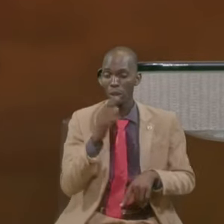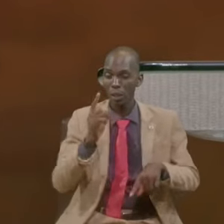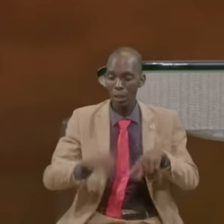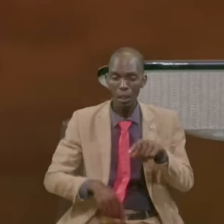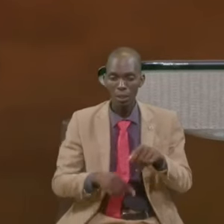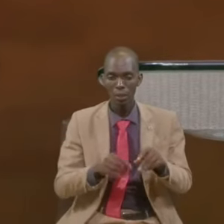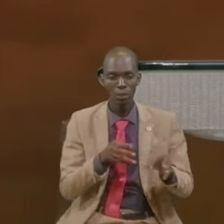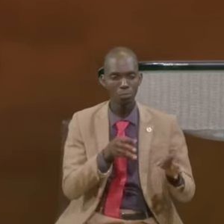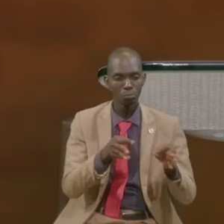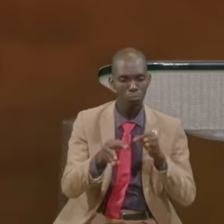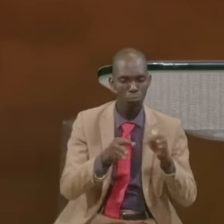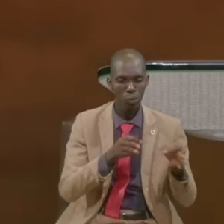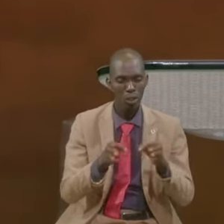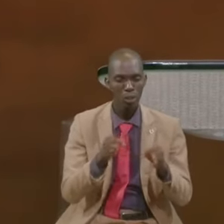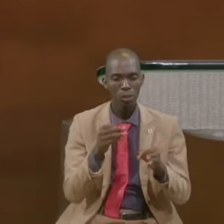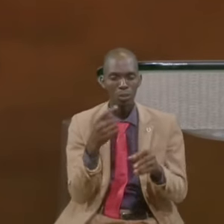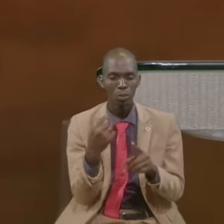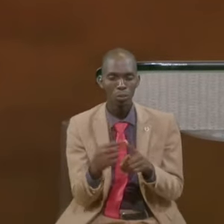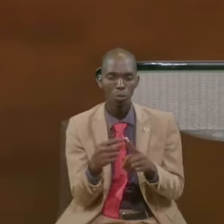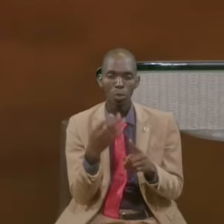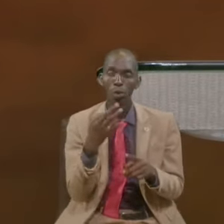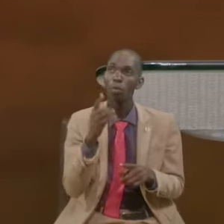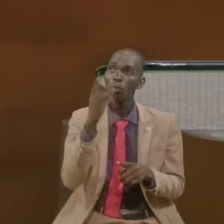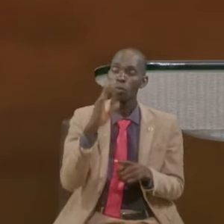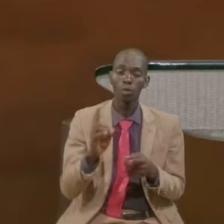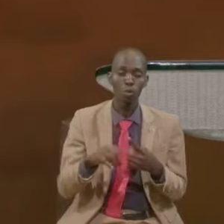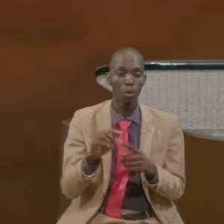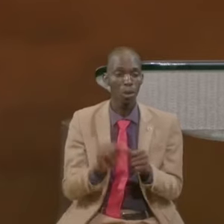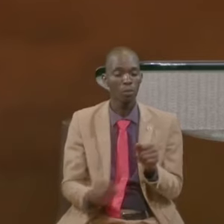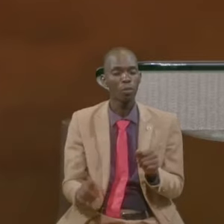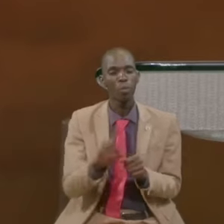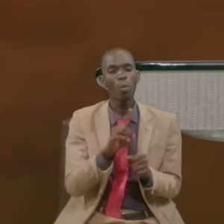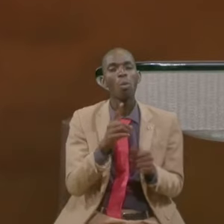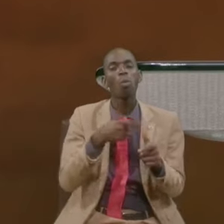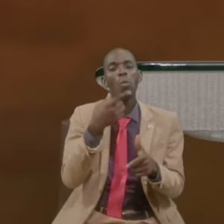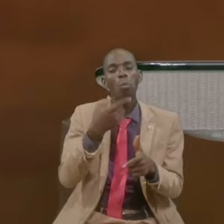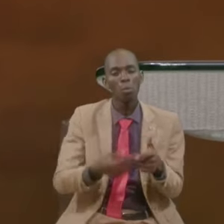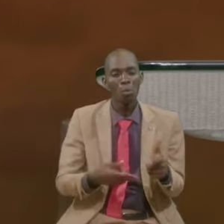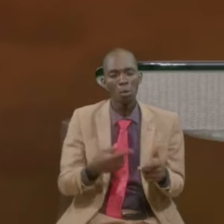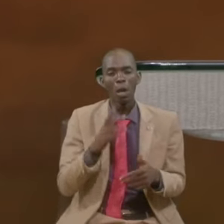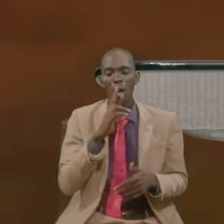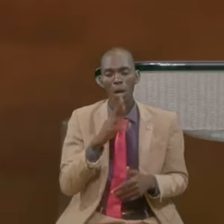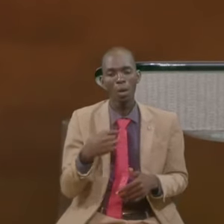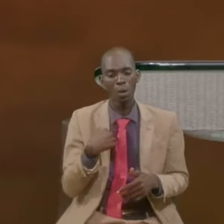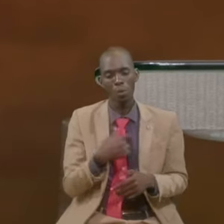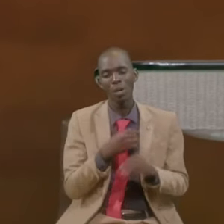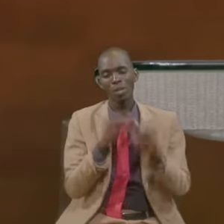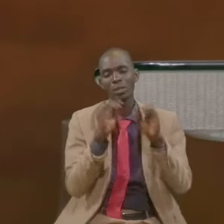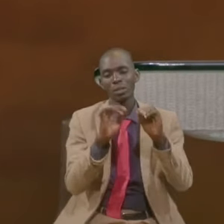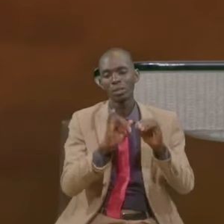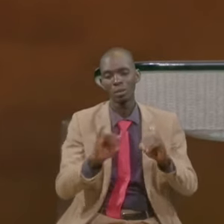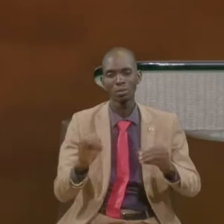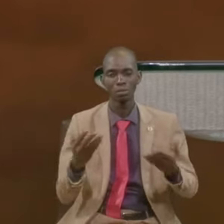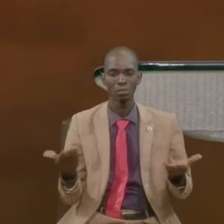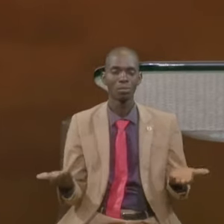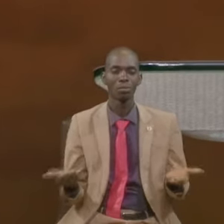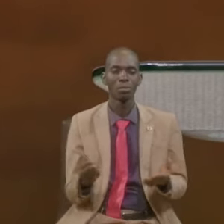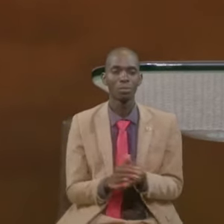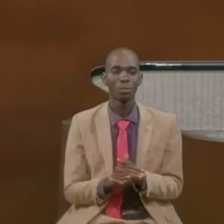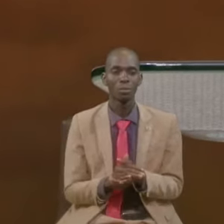word in everybody's life, what are we teaching then? It says them that